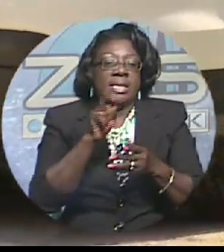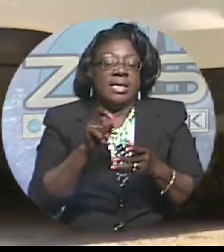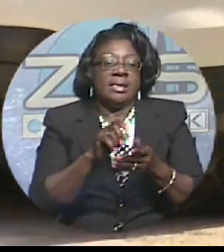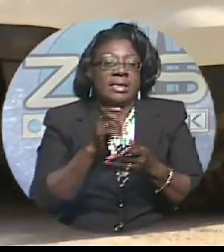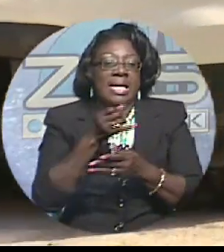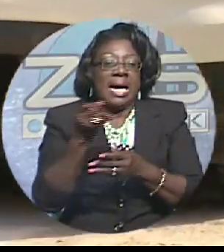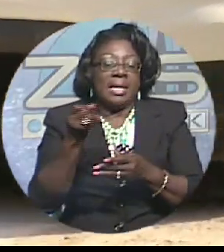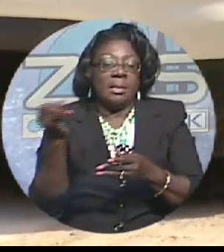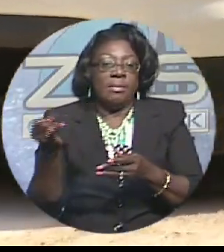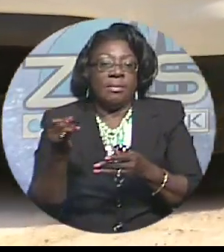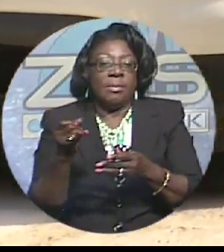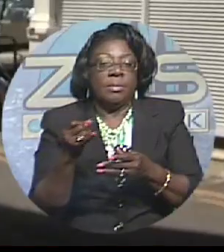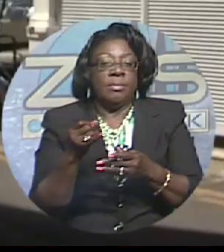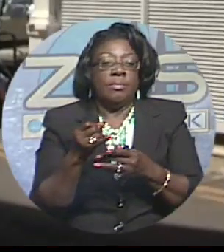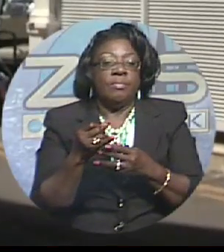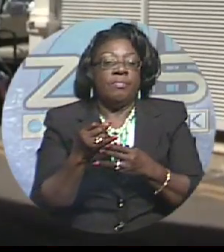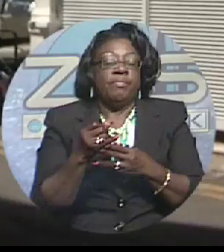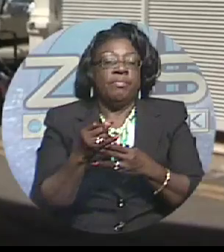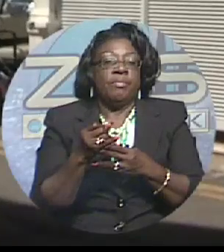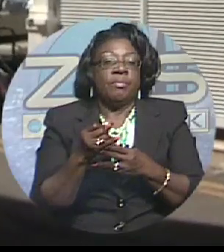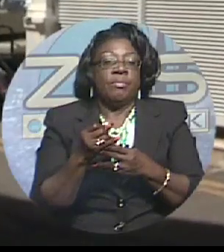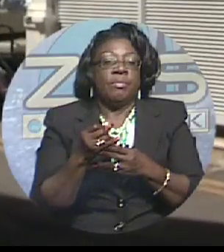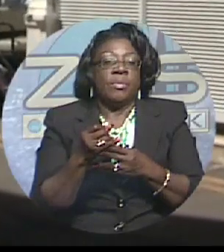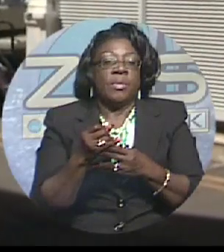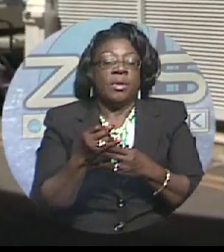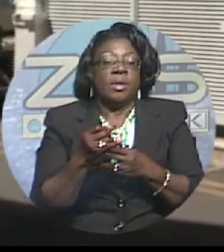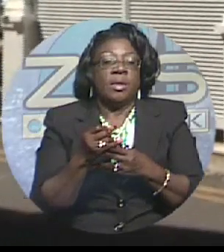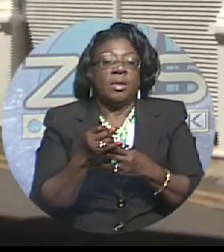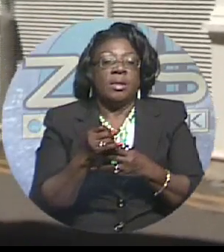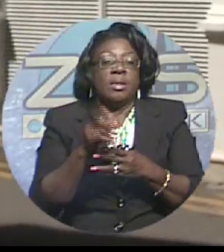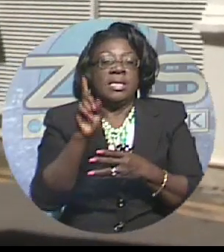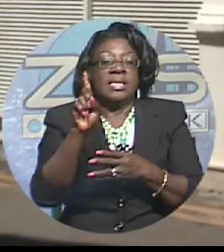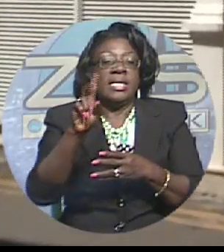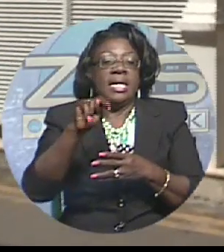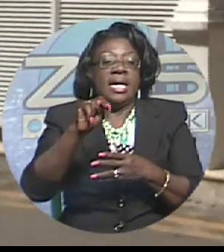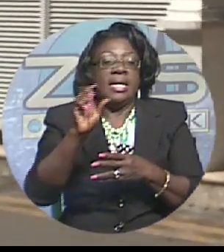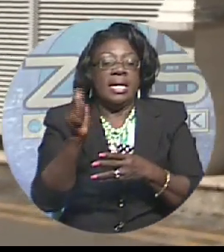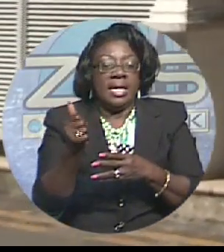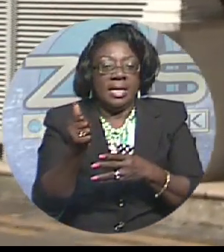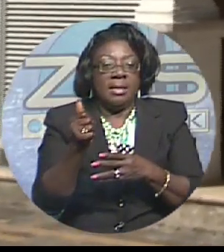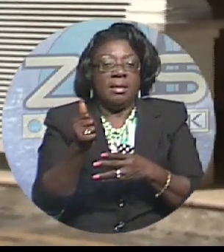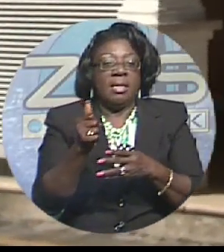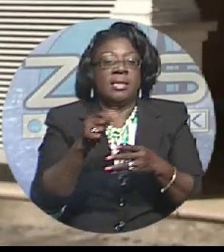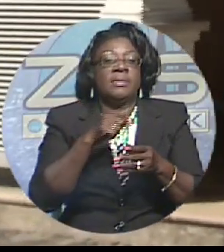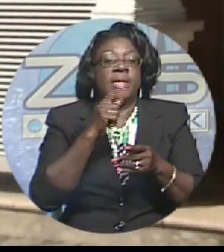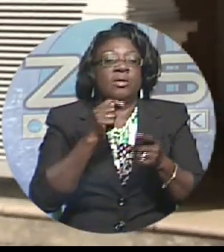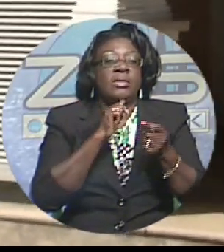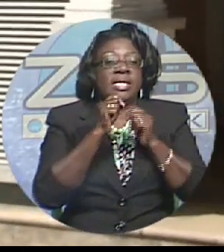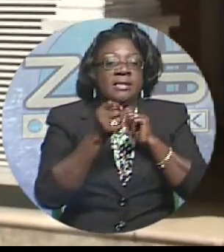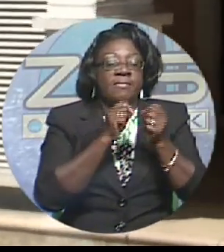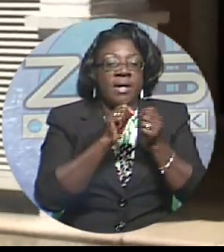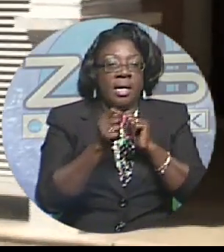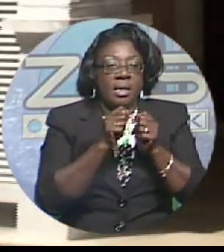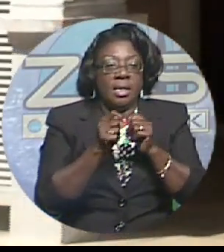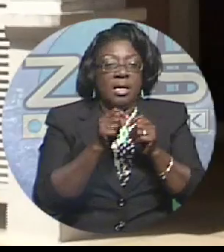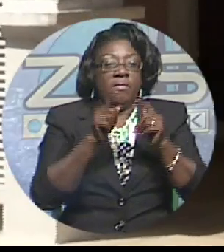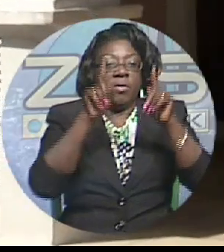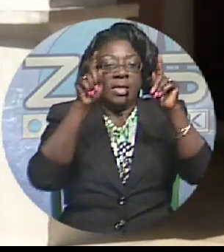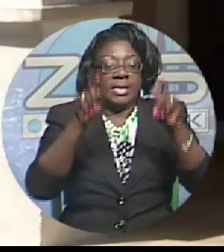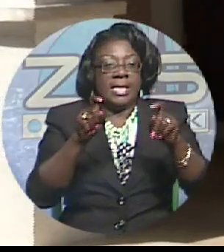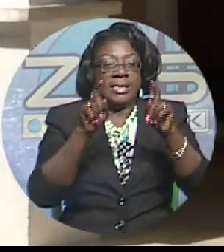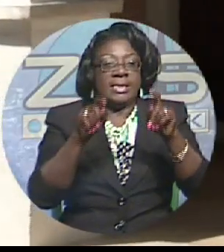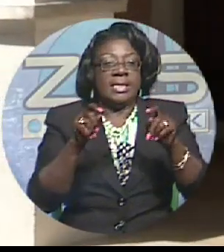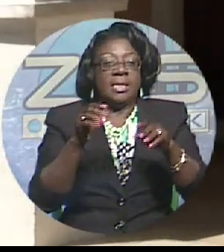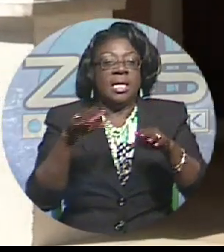only reviewed the report. Now, a DNA expert was expected to testify by video link. However, the results of the DNA testing were read